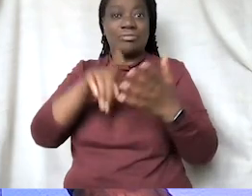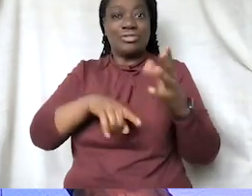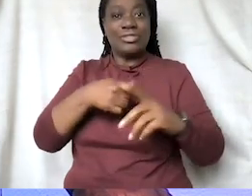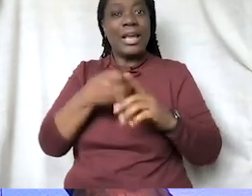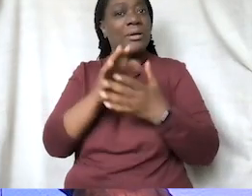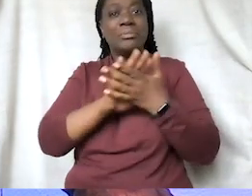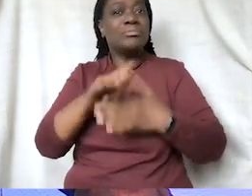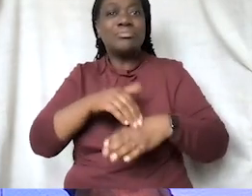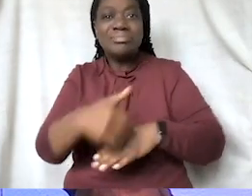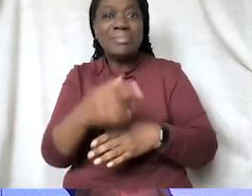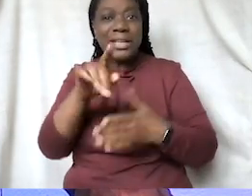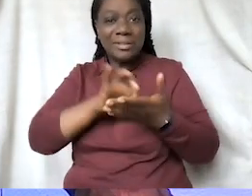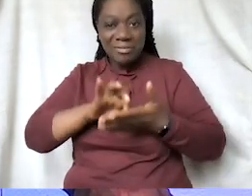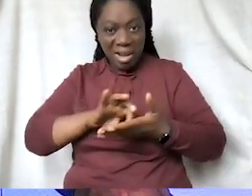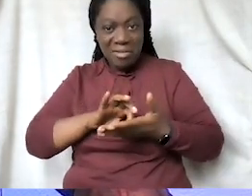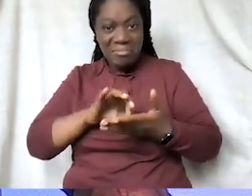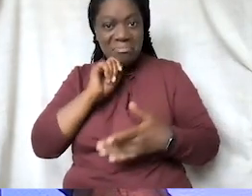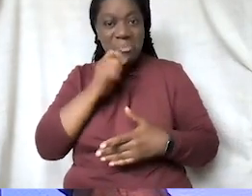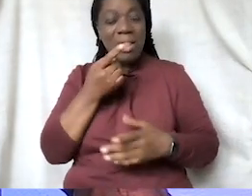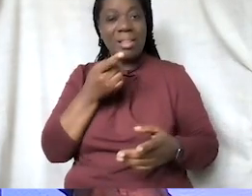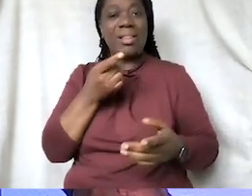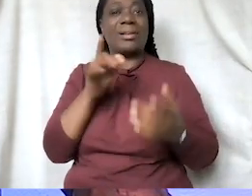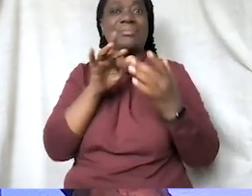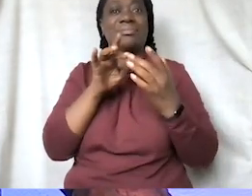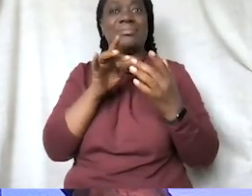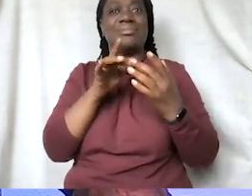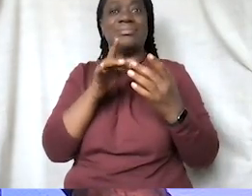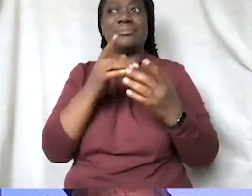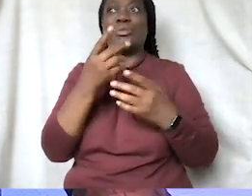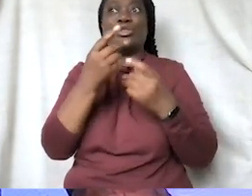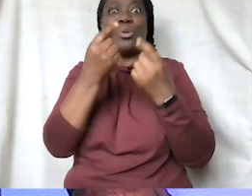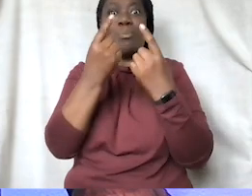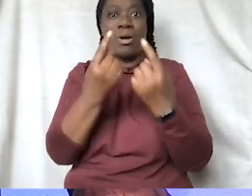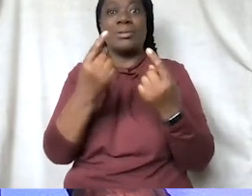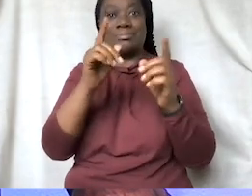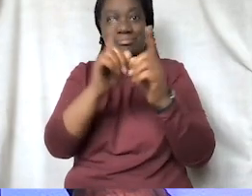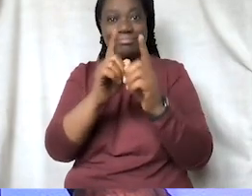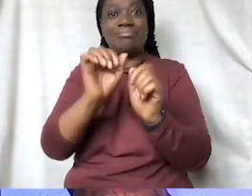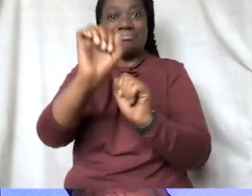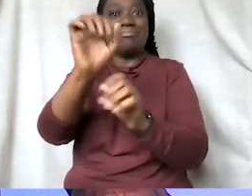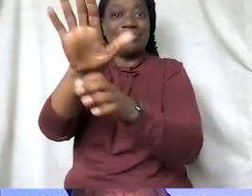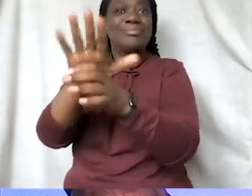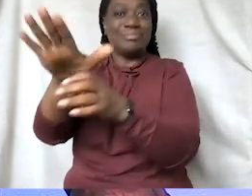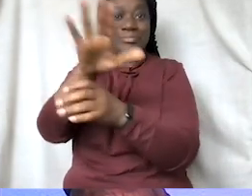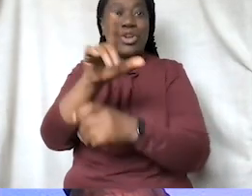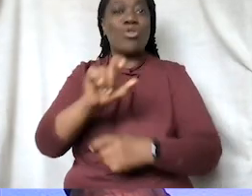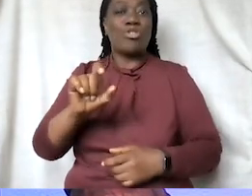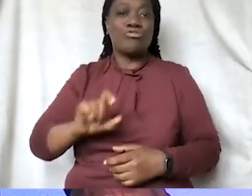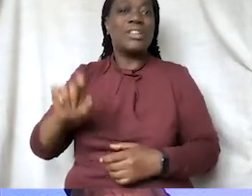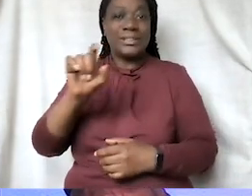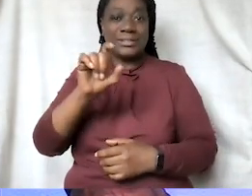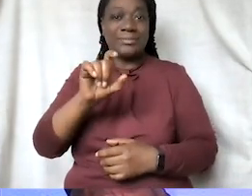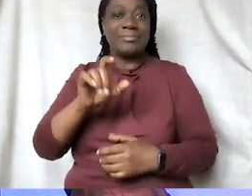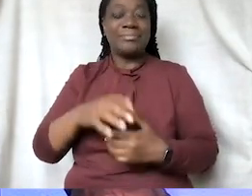card and tell us who you are. We can connect you to somewhere or someone that can help you in that decision